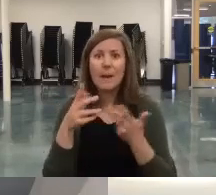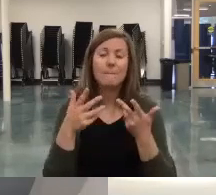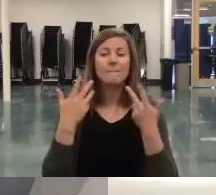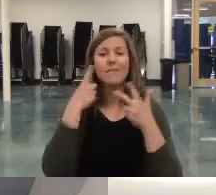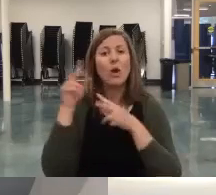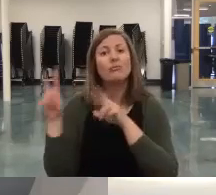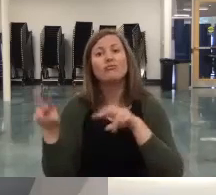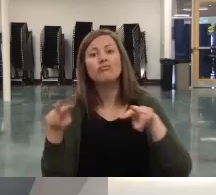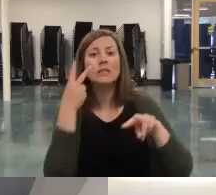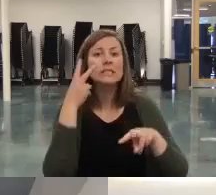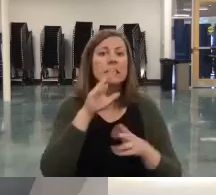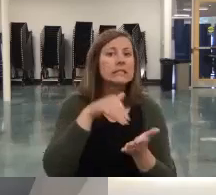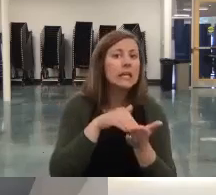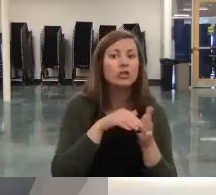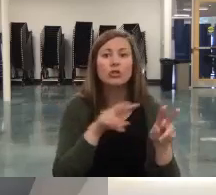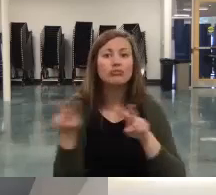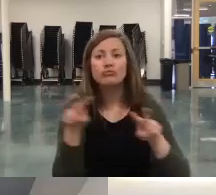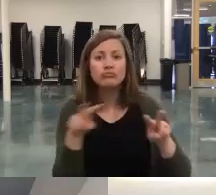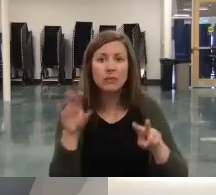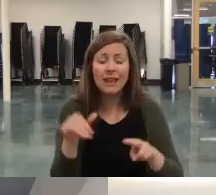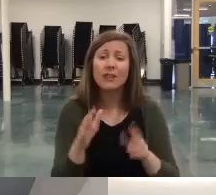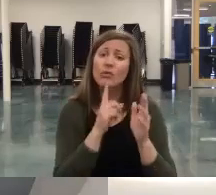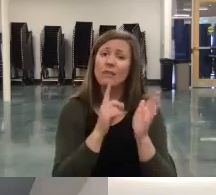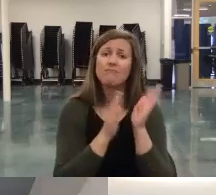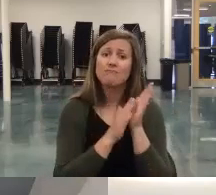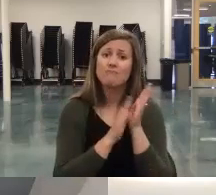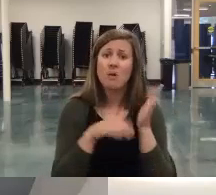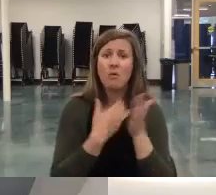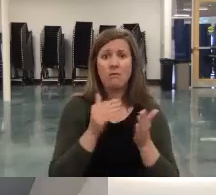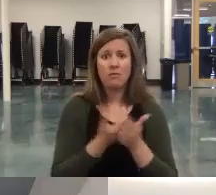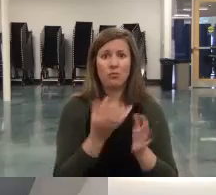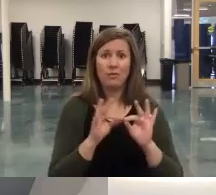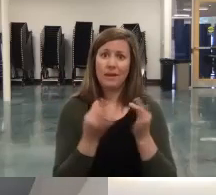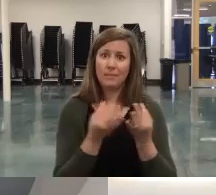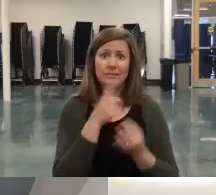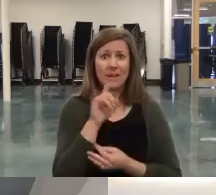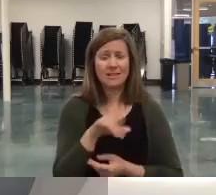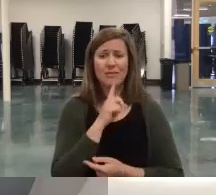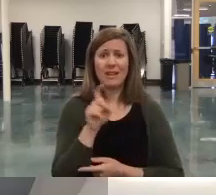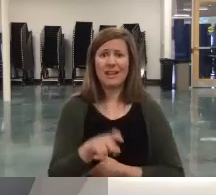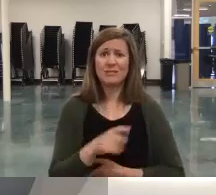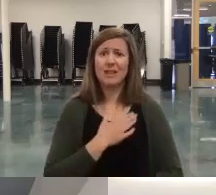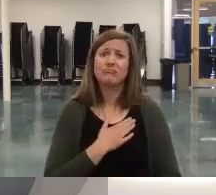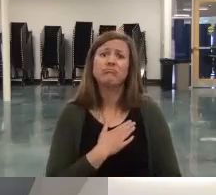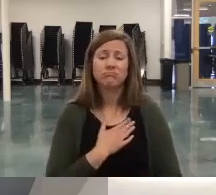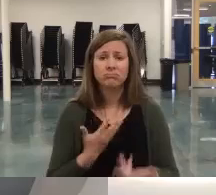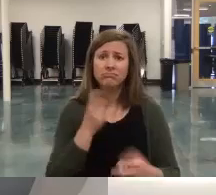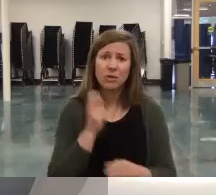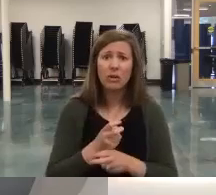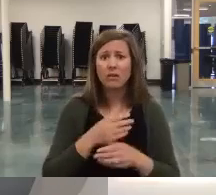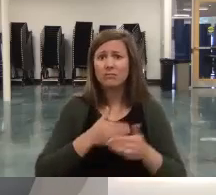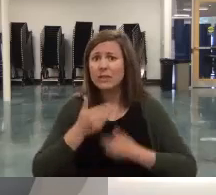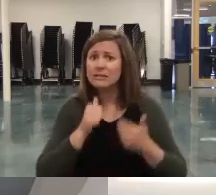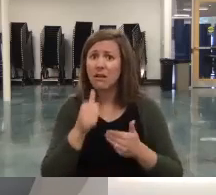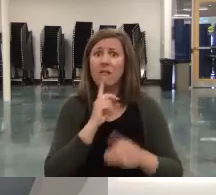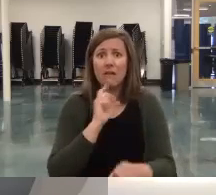of the center. So kudos to all those new families we have, because that's got to be a heartbreaking process to not physically